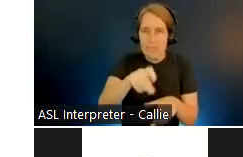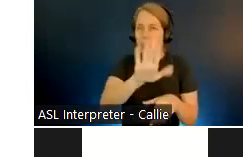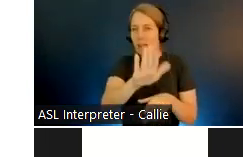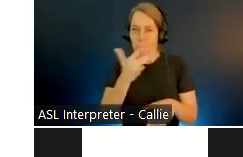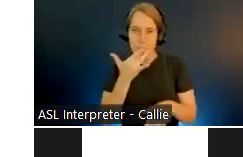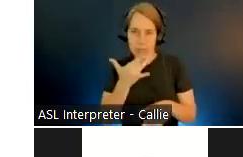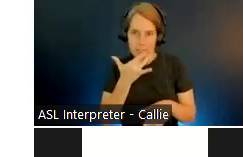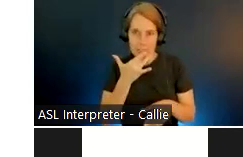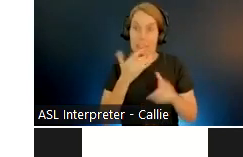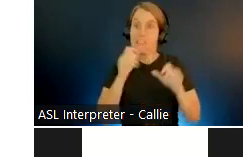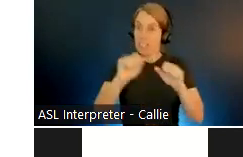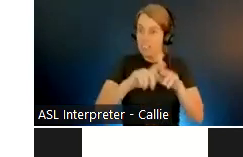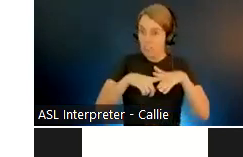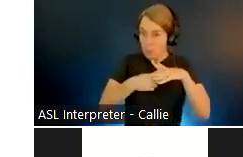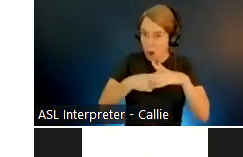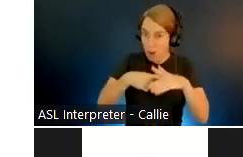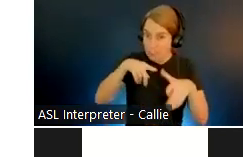please.